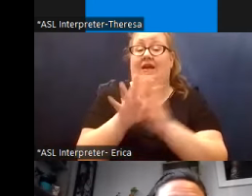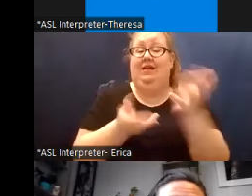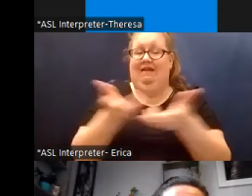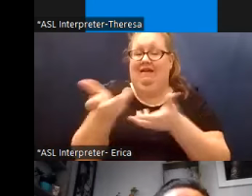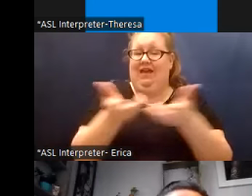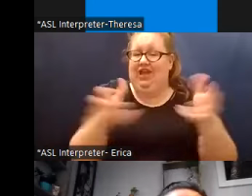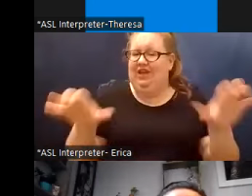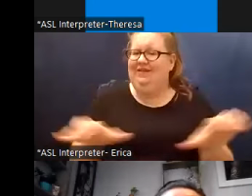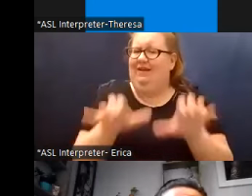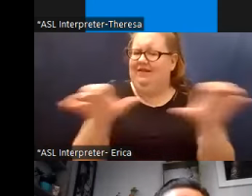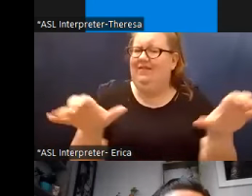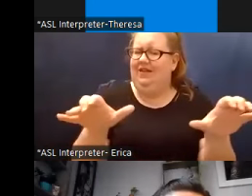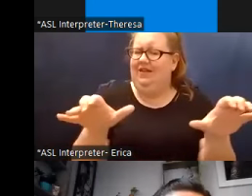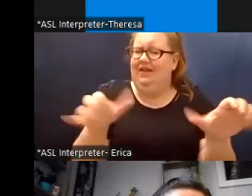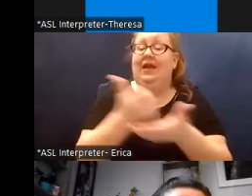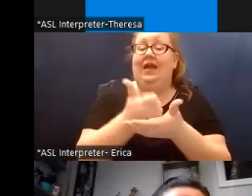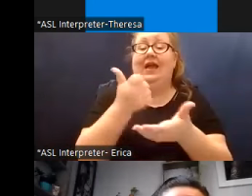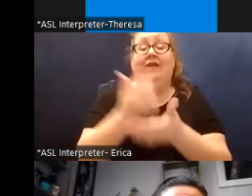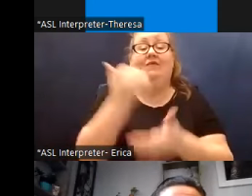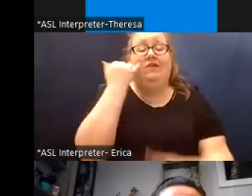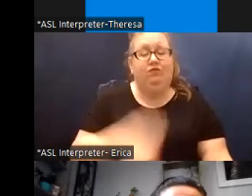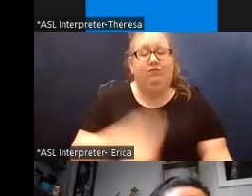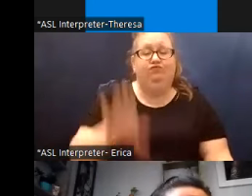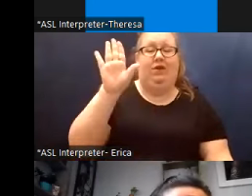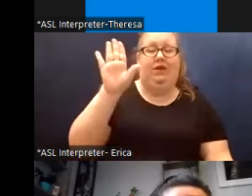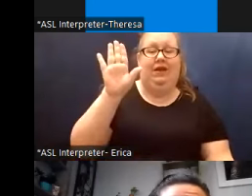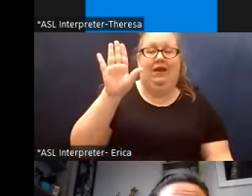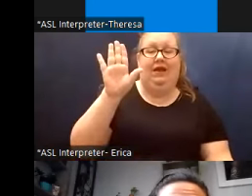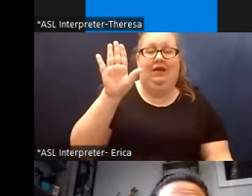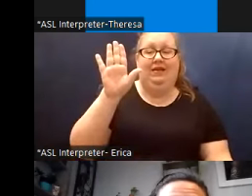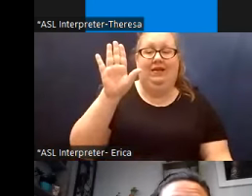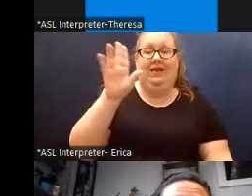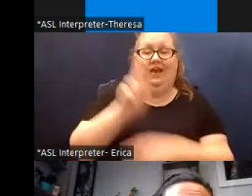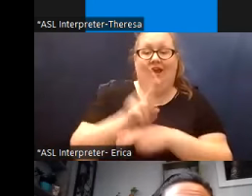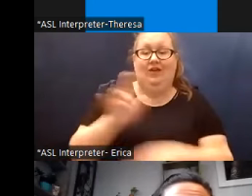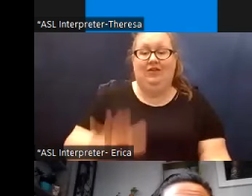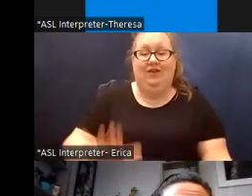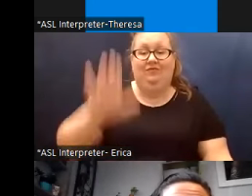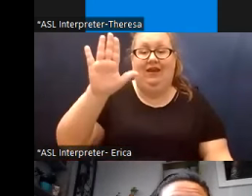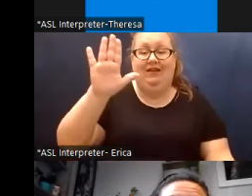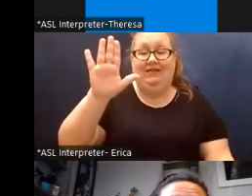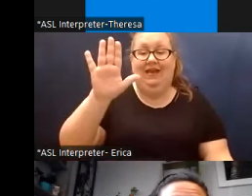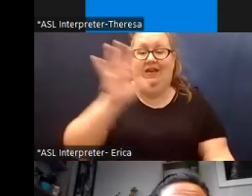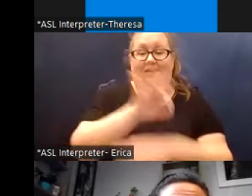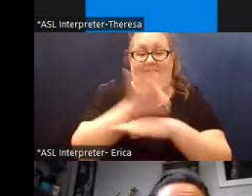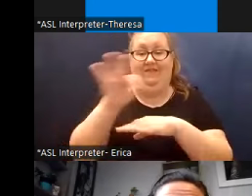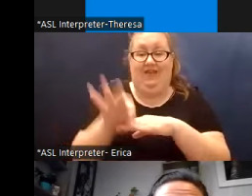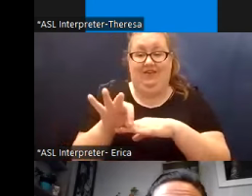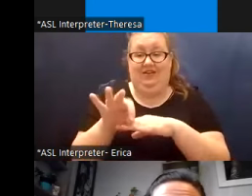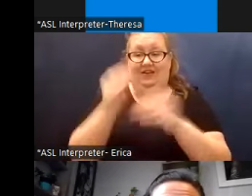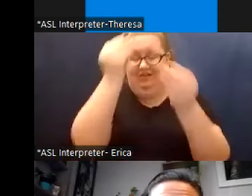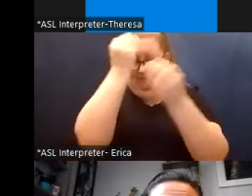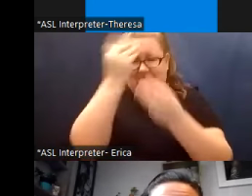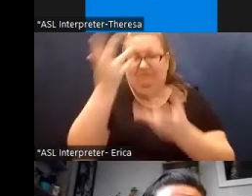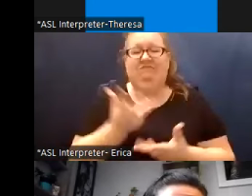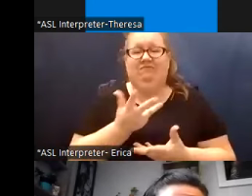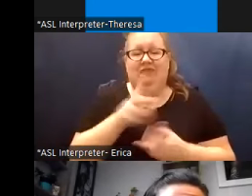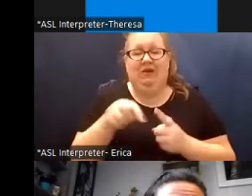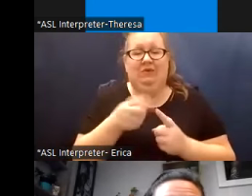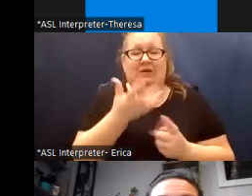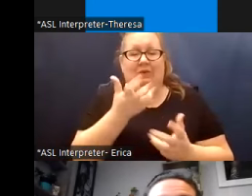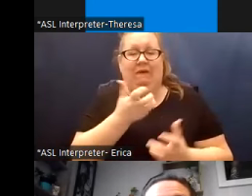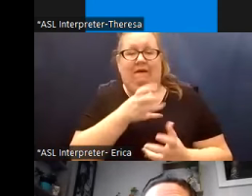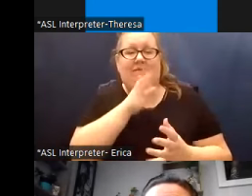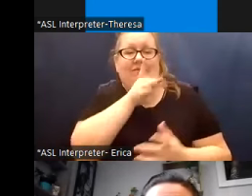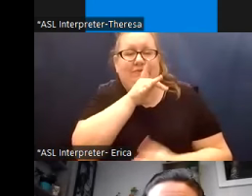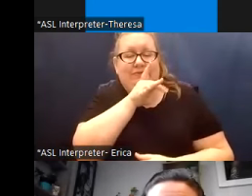us. It is helpful if you raise a hand, use the raise hand function and let us know that when you would like to speak,